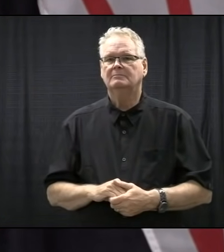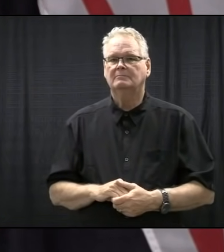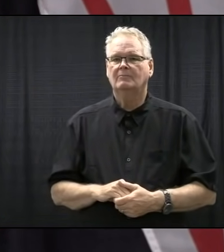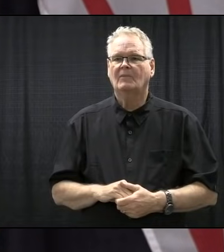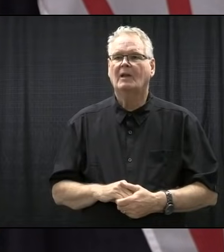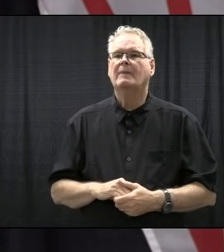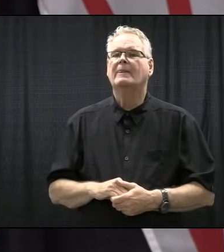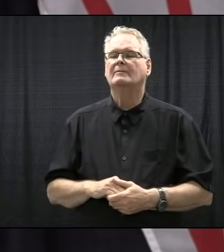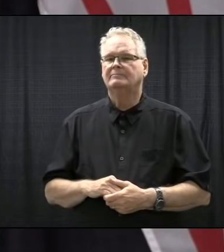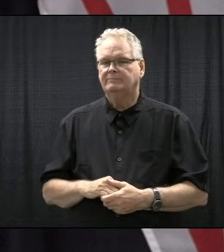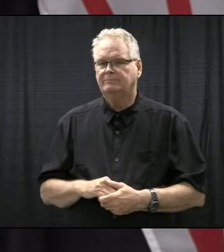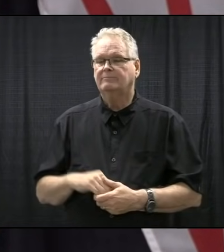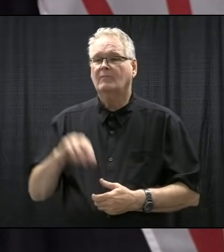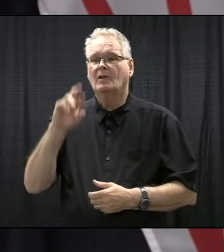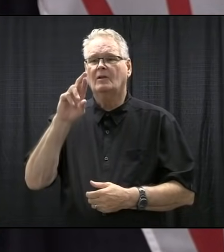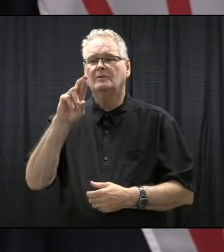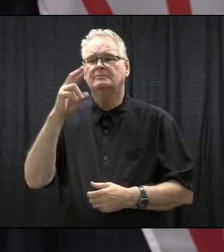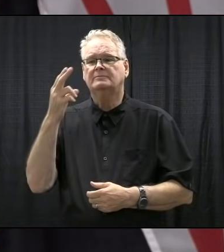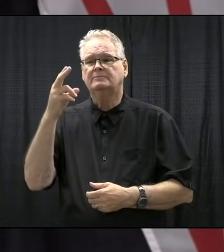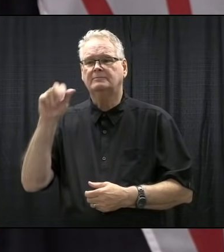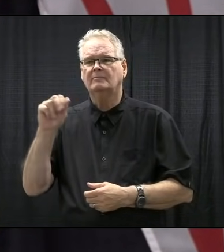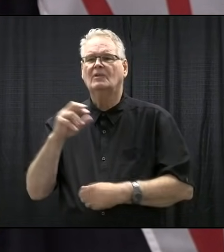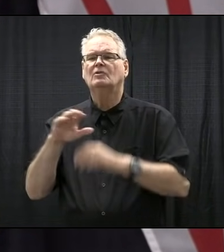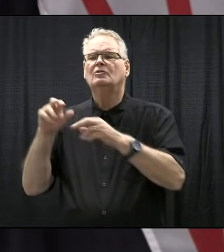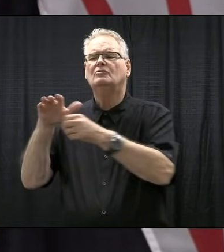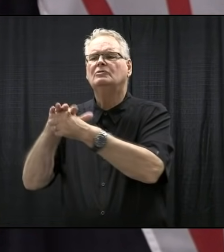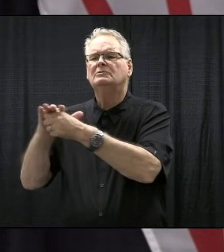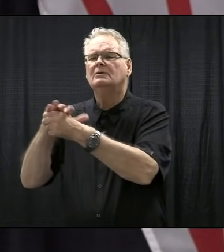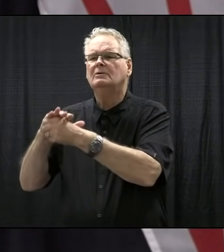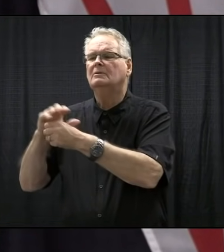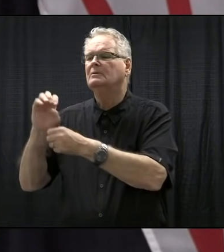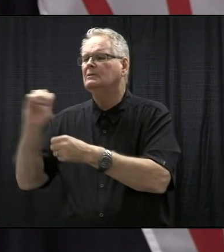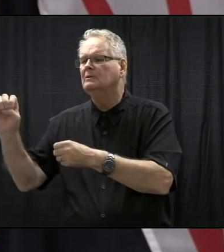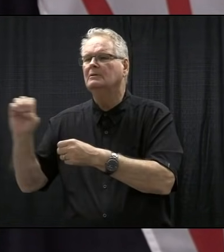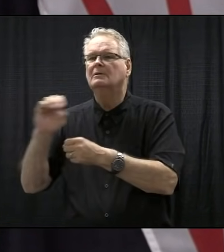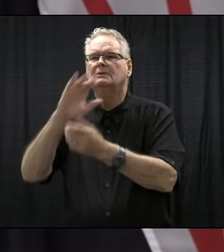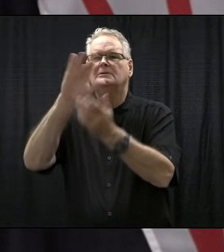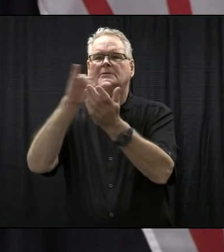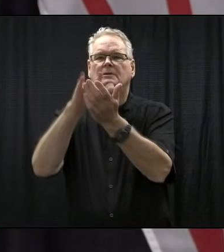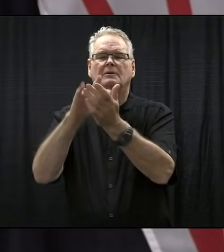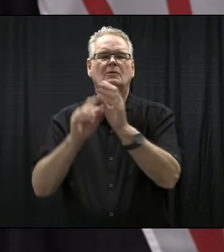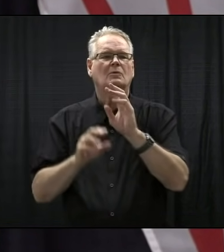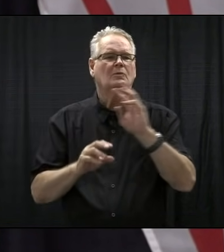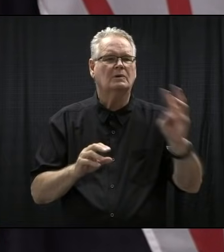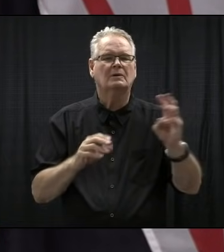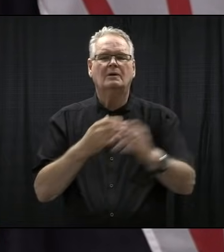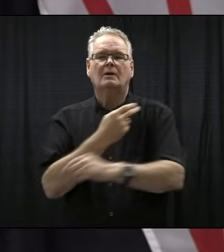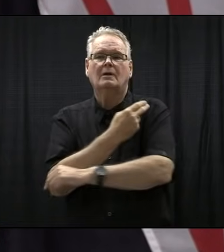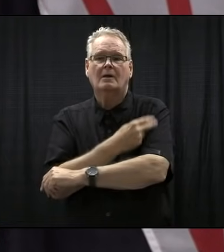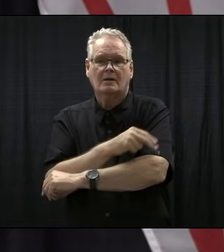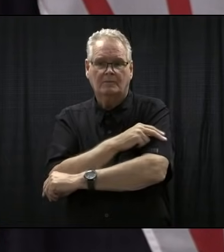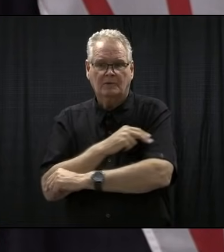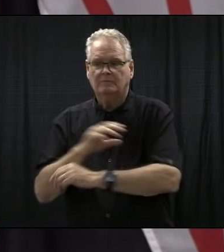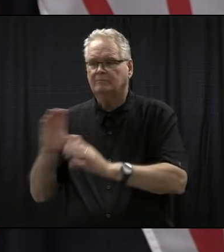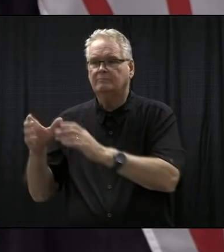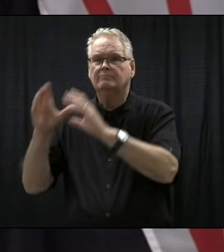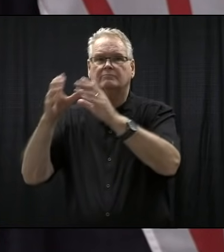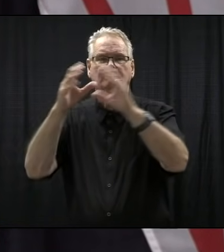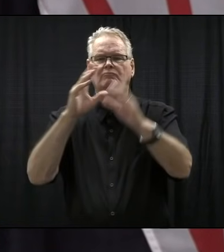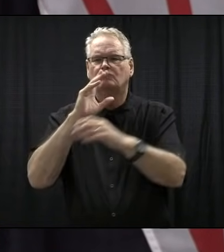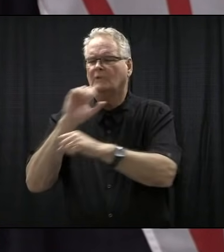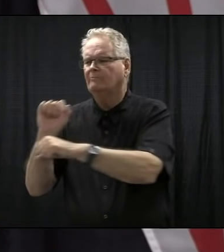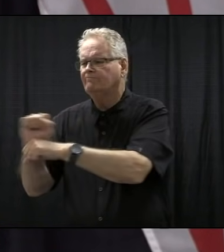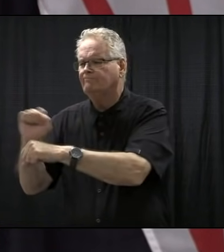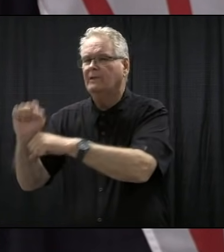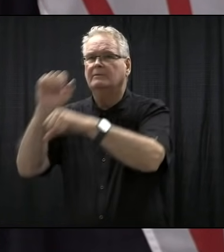low barrier. You can just walk along and get your COVID shot while you do your shopping. In Deer Lake today at